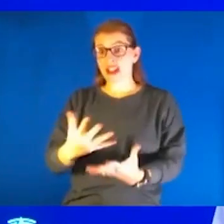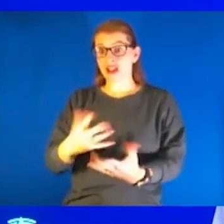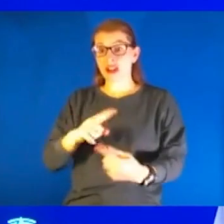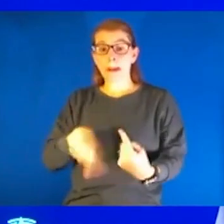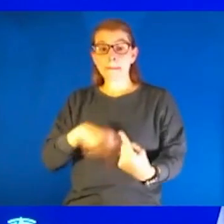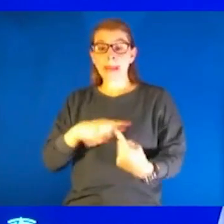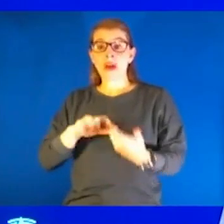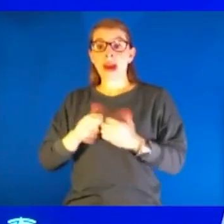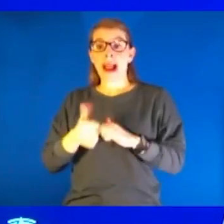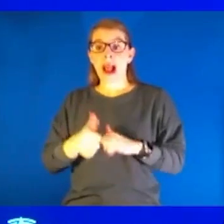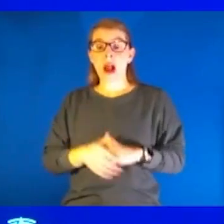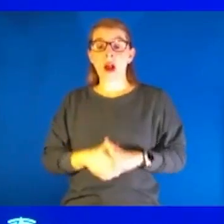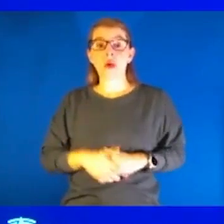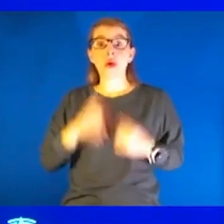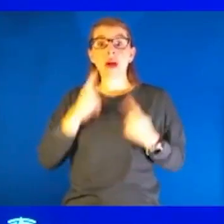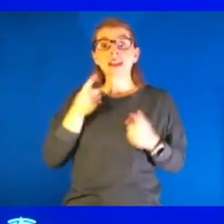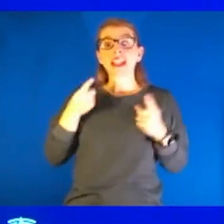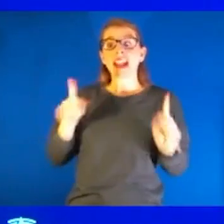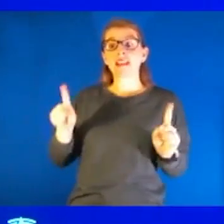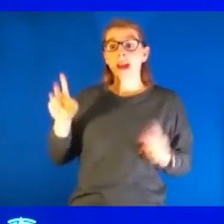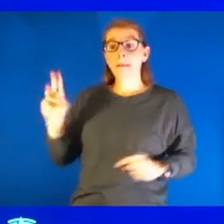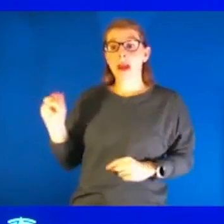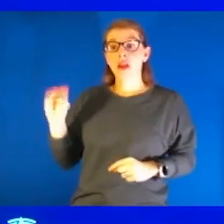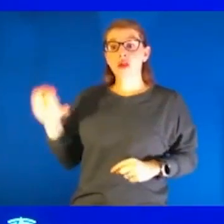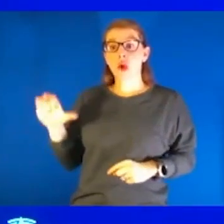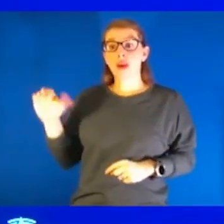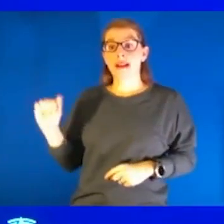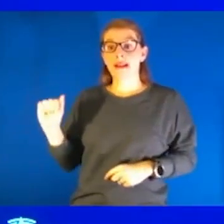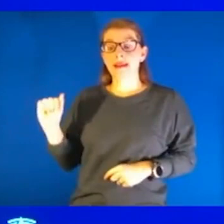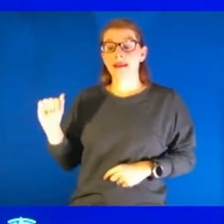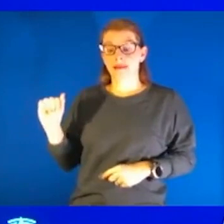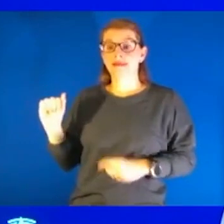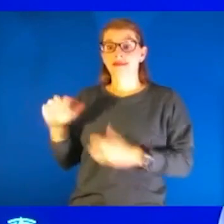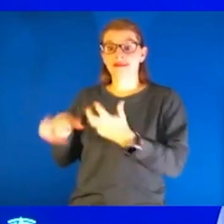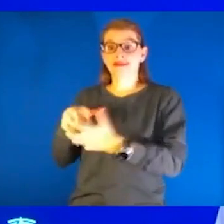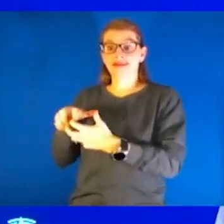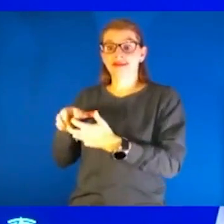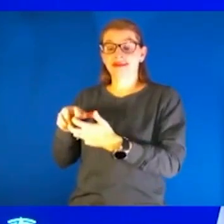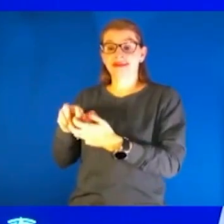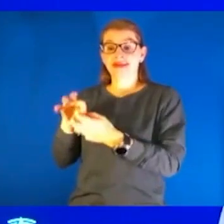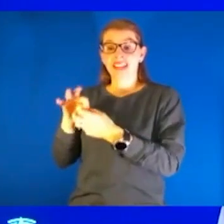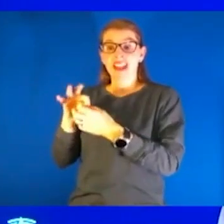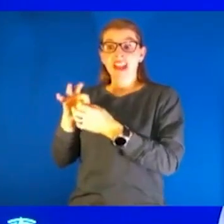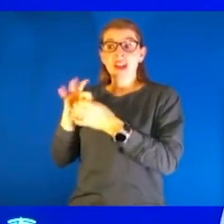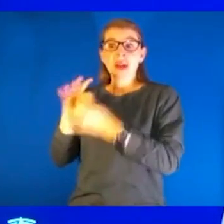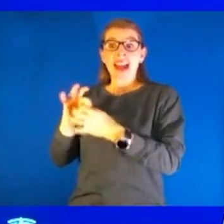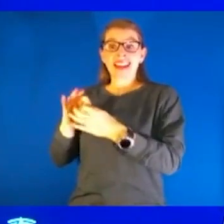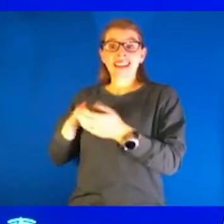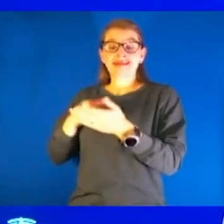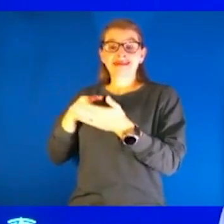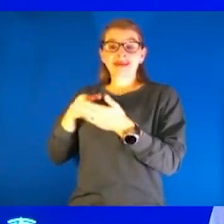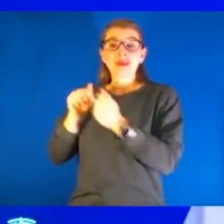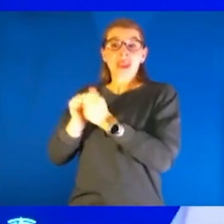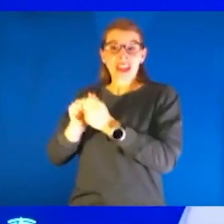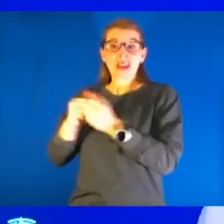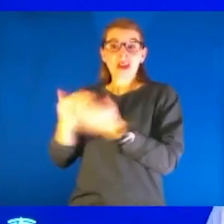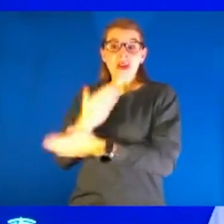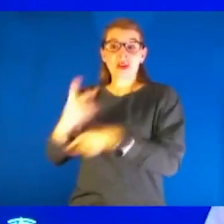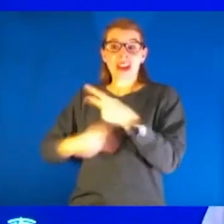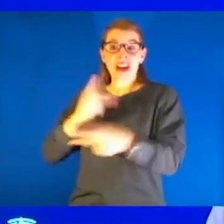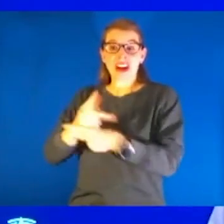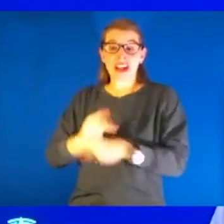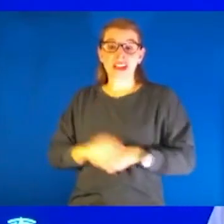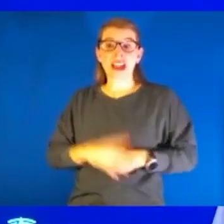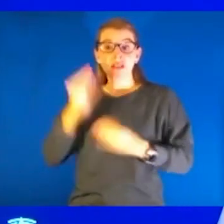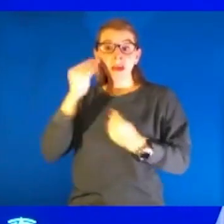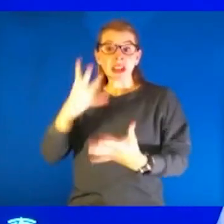effective the monoclonal antibody cocktails are to this variant. and that data should be coming out fairly soon. It's probably